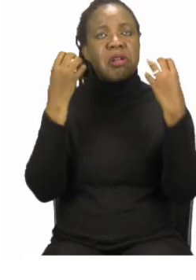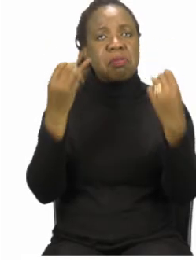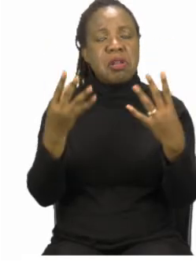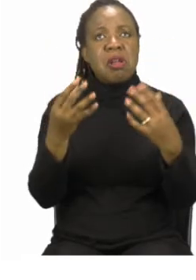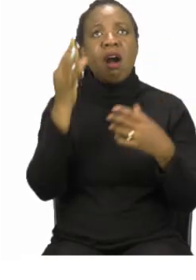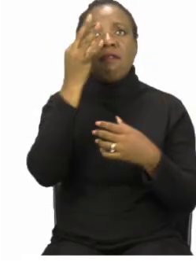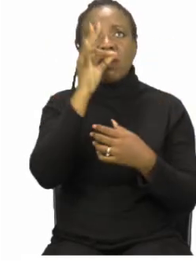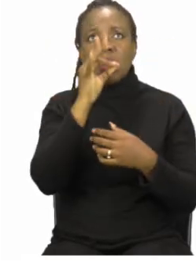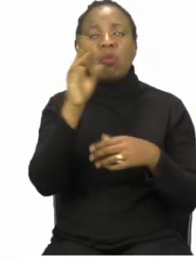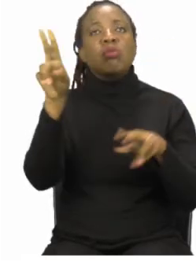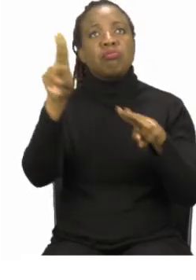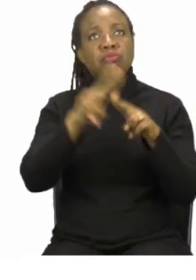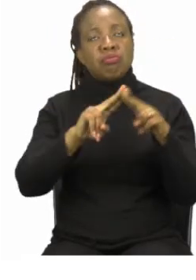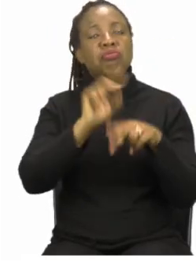blossom.